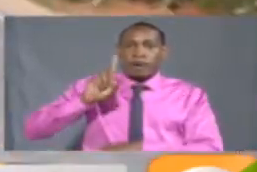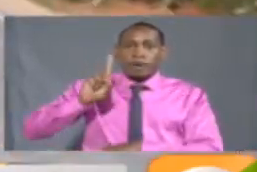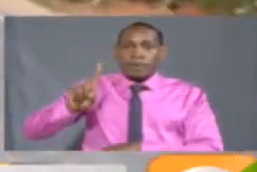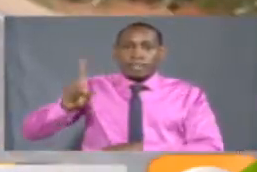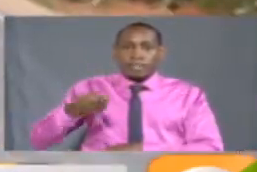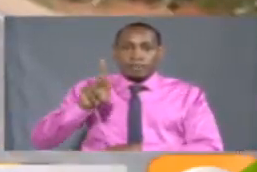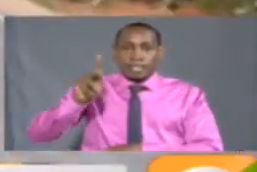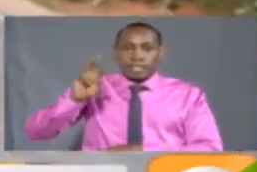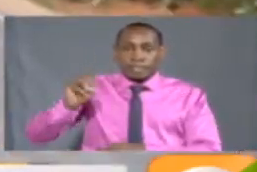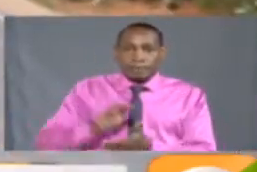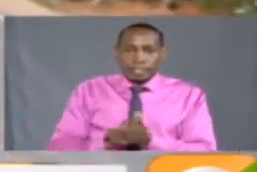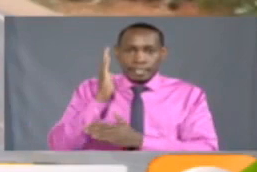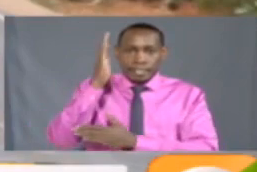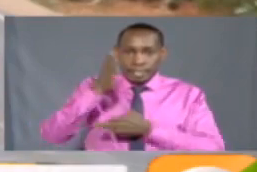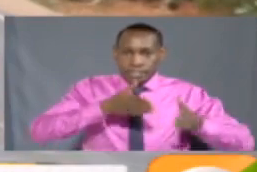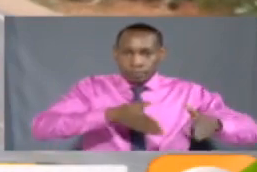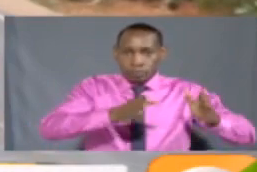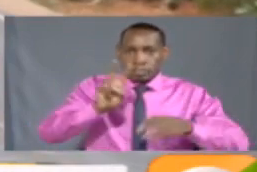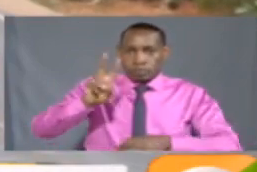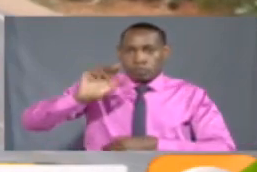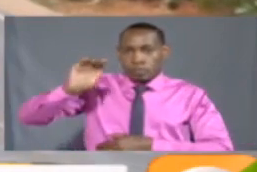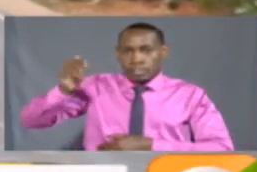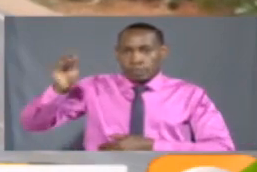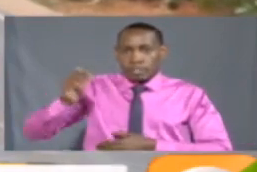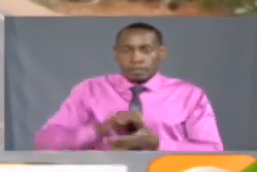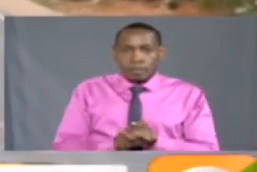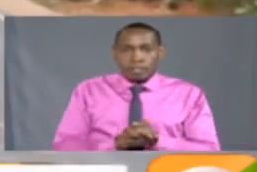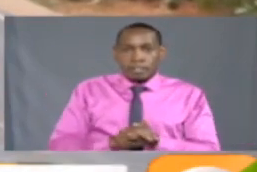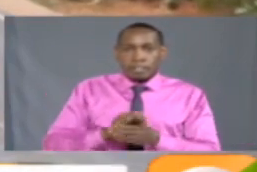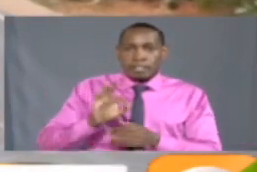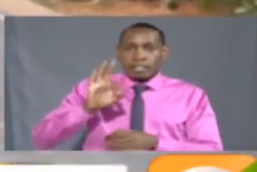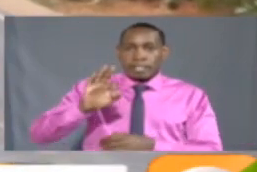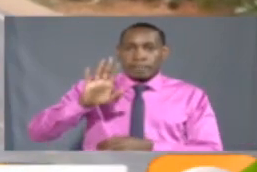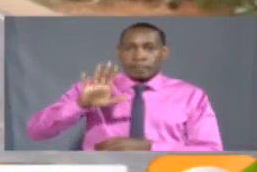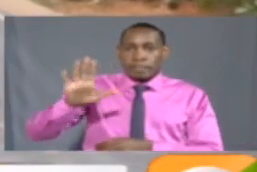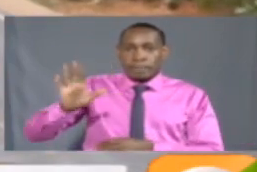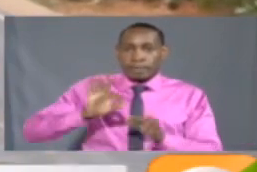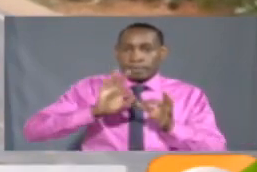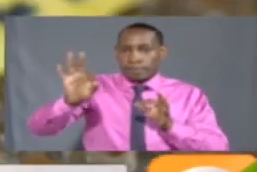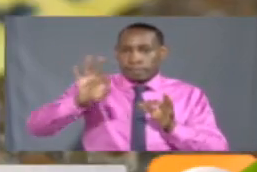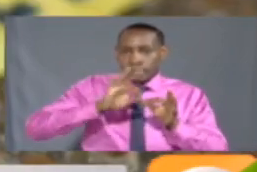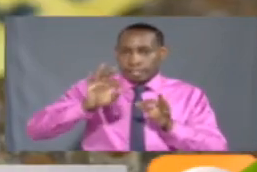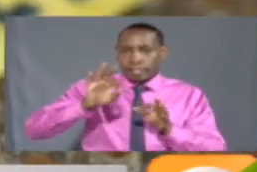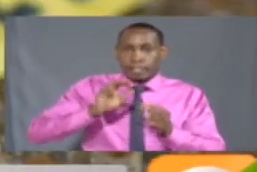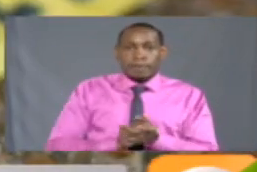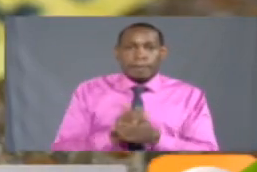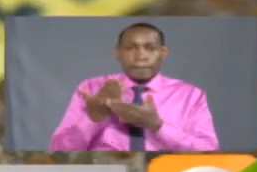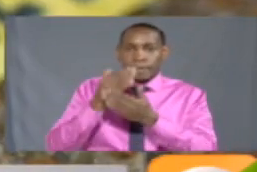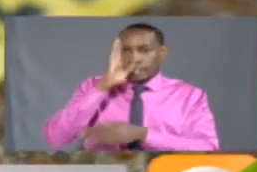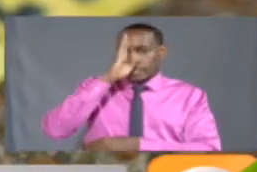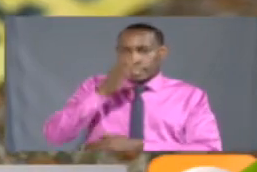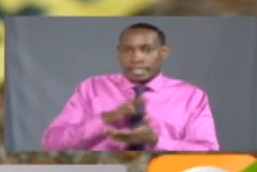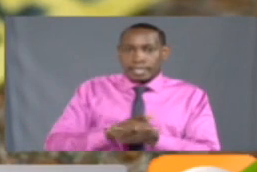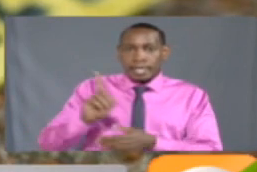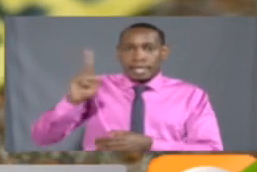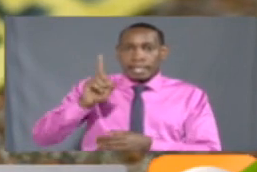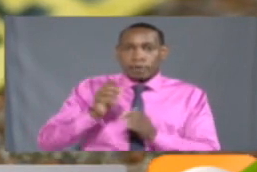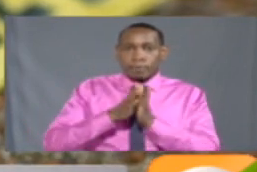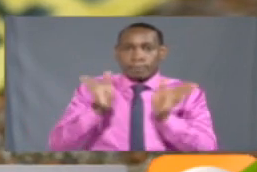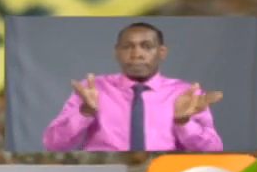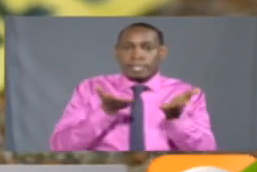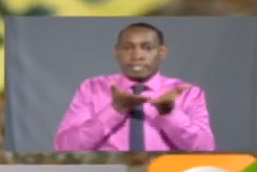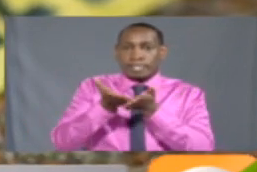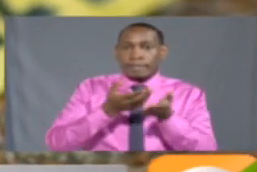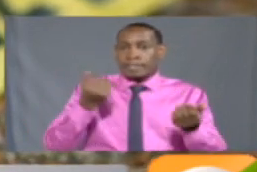1,000 kilometers. The direct route between the two towns is a mere 345 kilometers. Last Sunday, a Nairobi-bound public